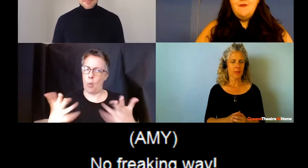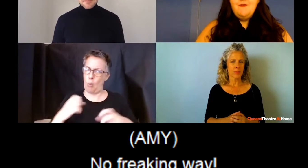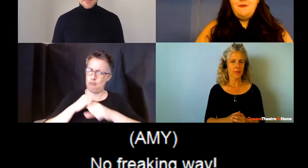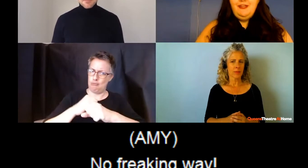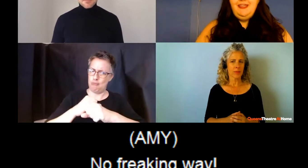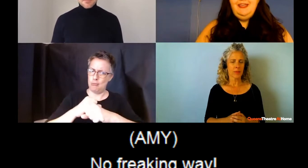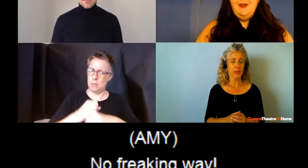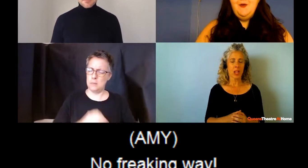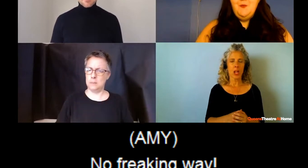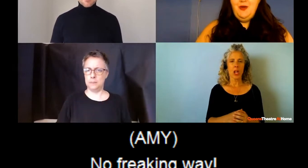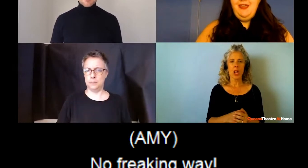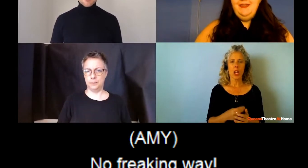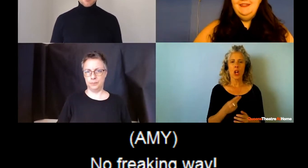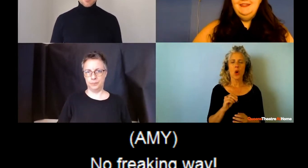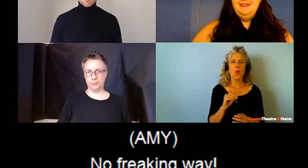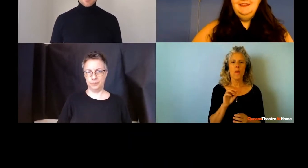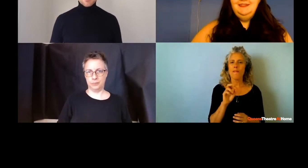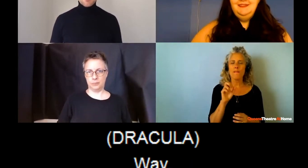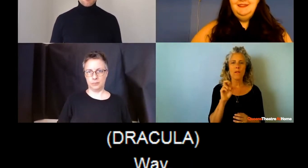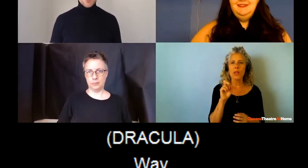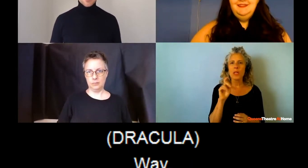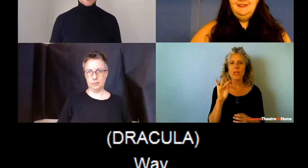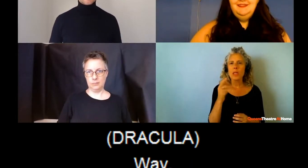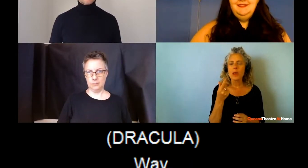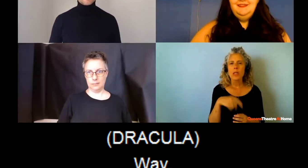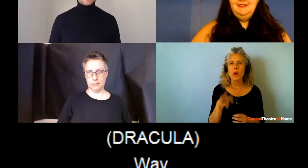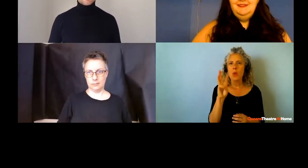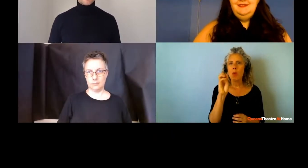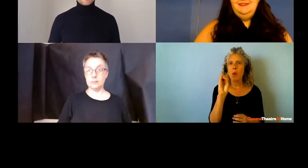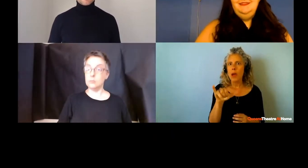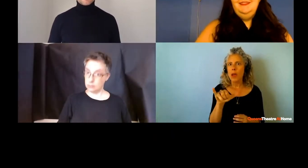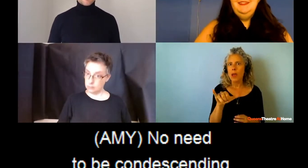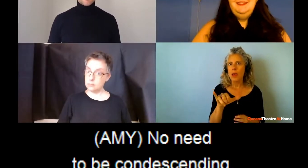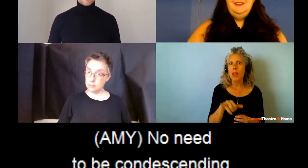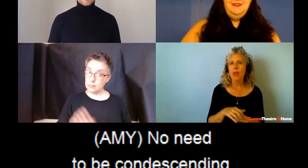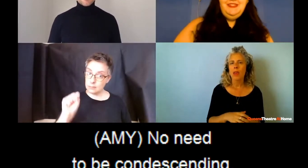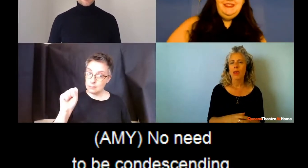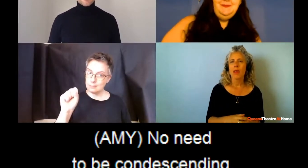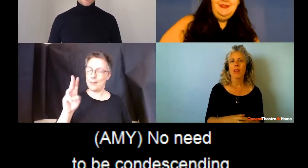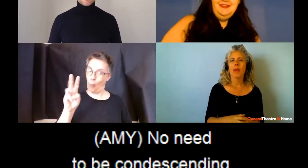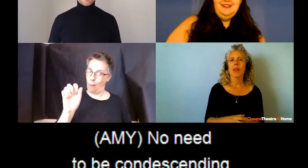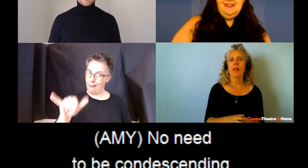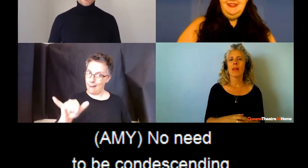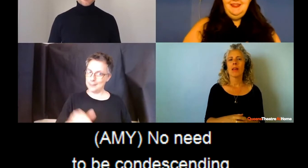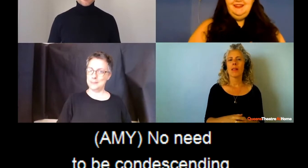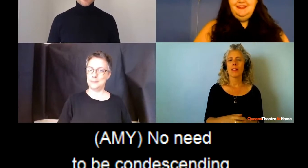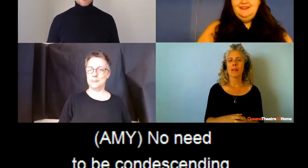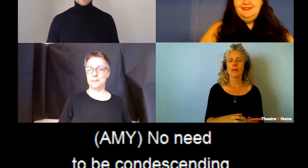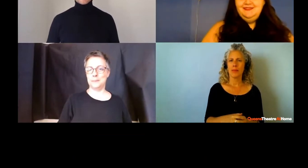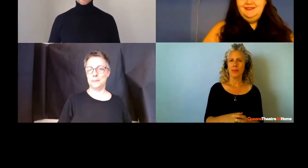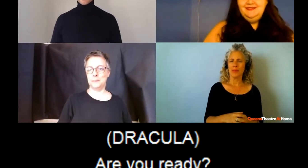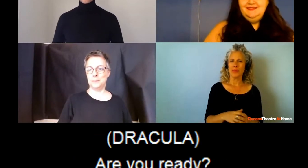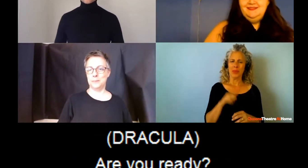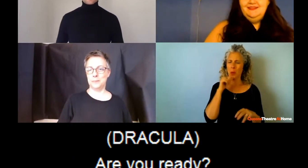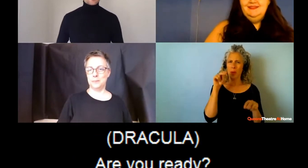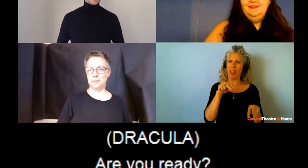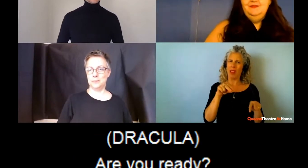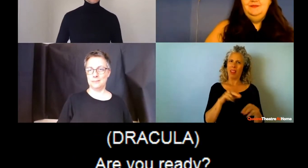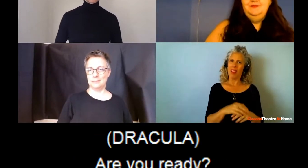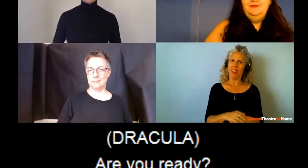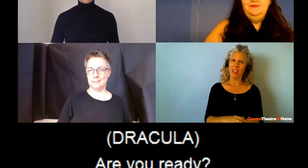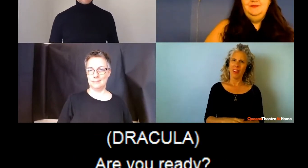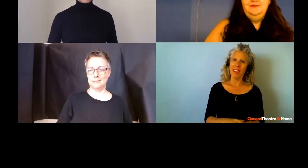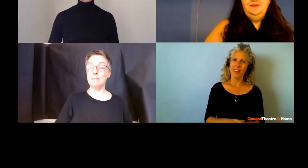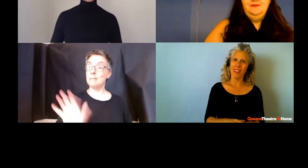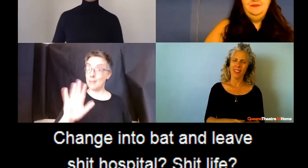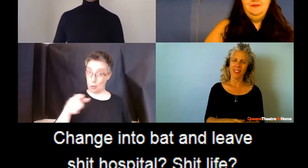No freaking way. Wait. No need to be condescending. Are you